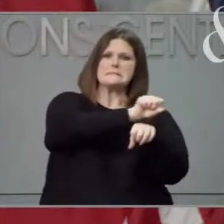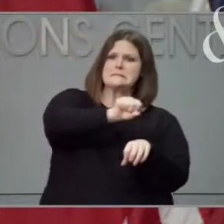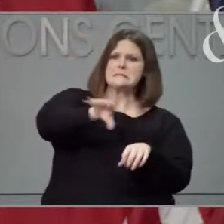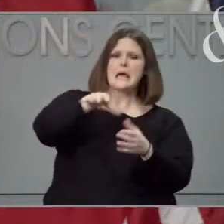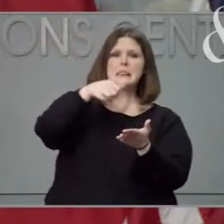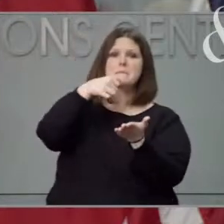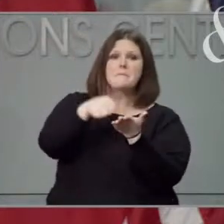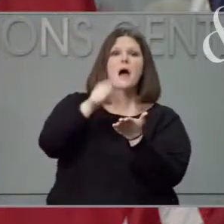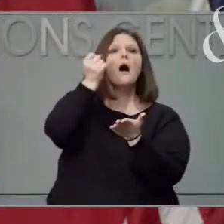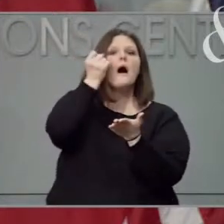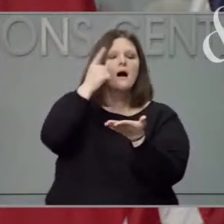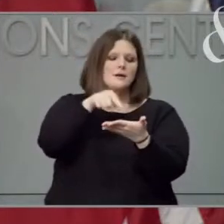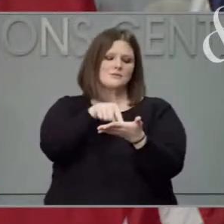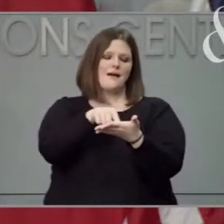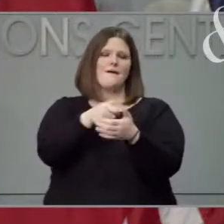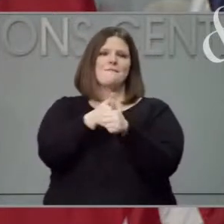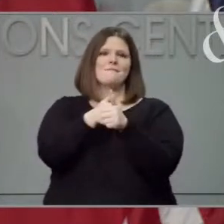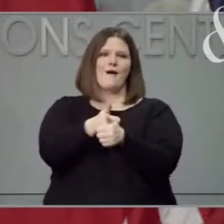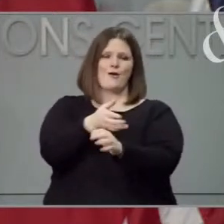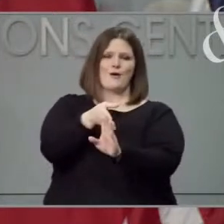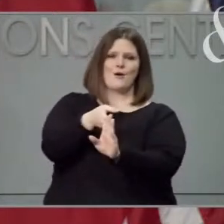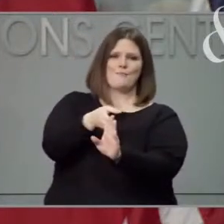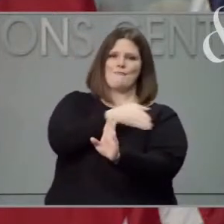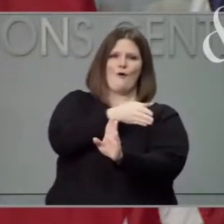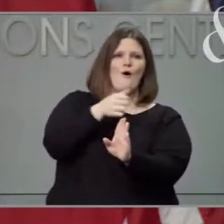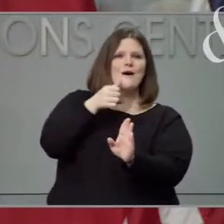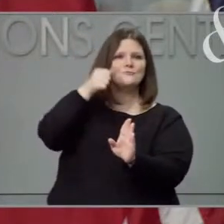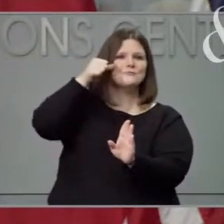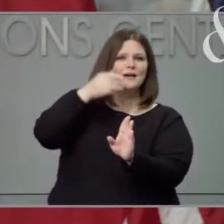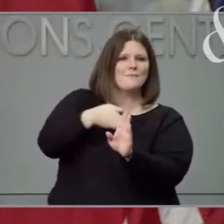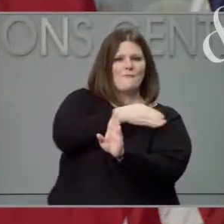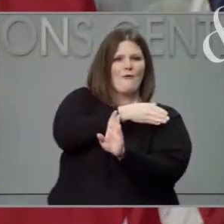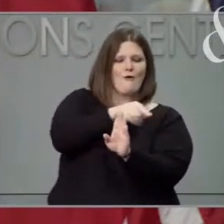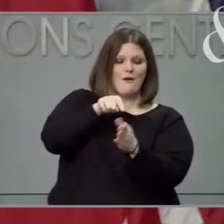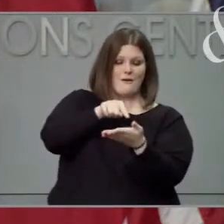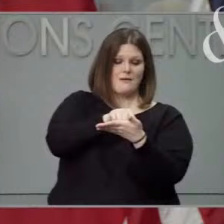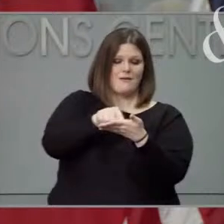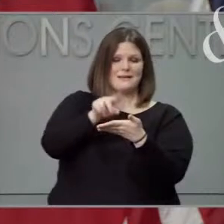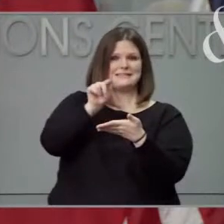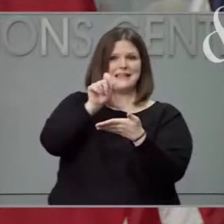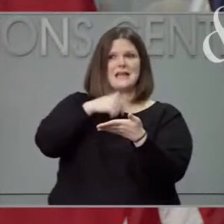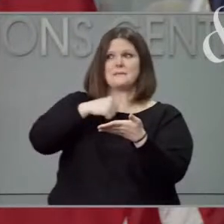and was properly postmarked by yesterday, election day.